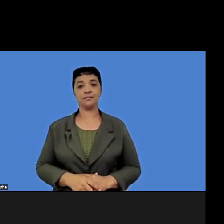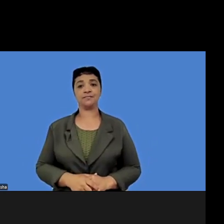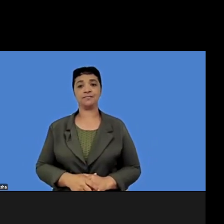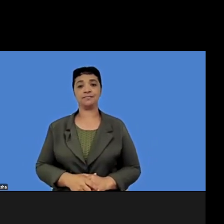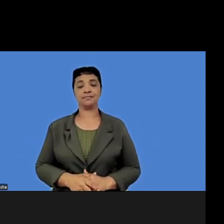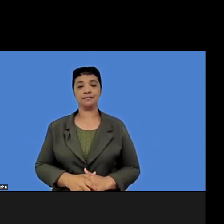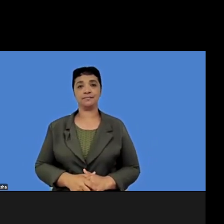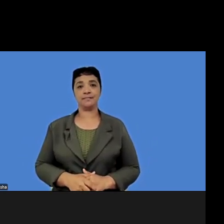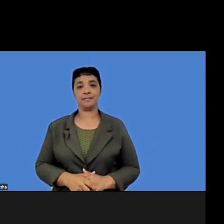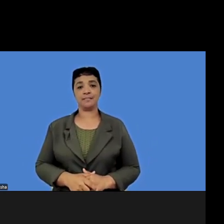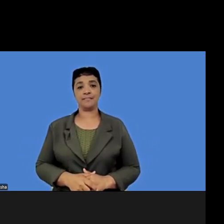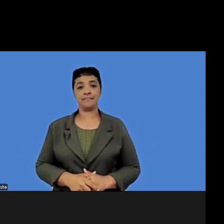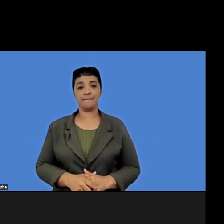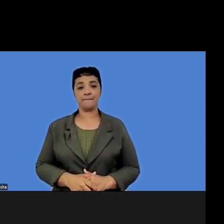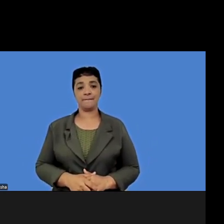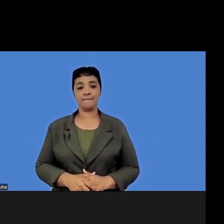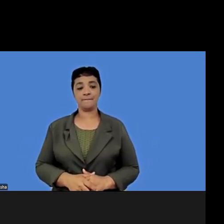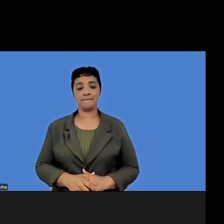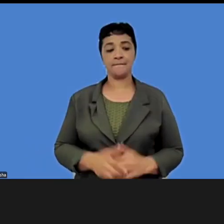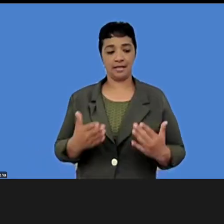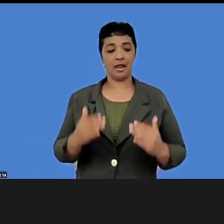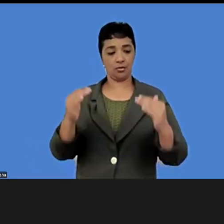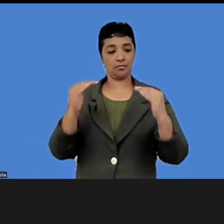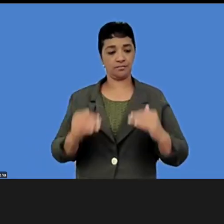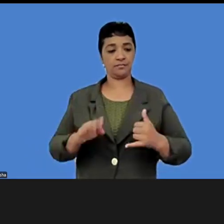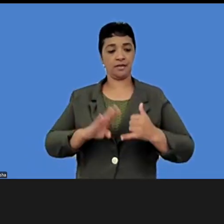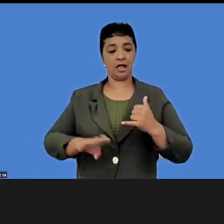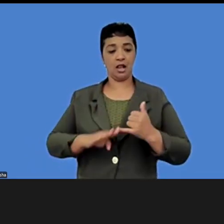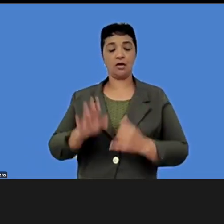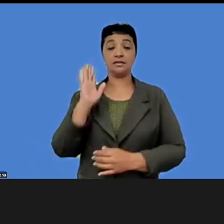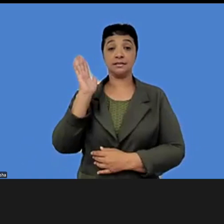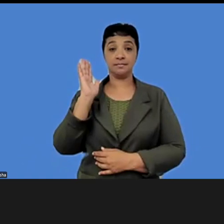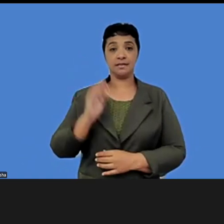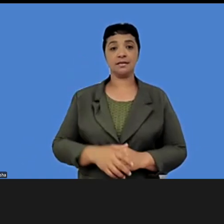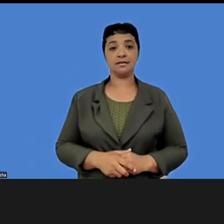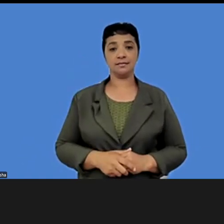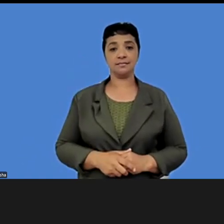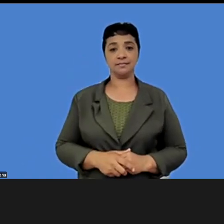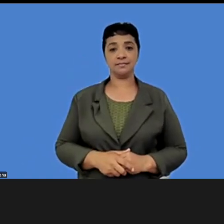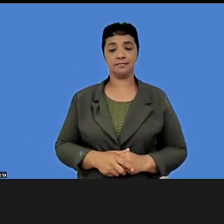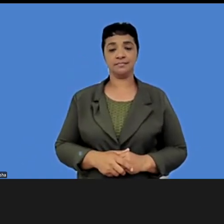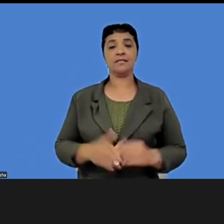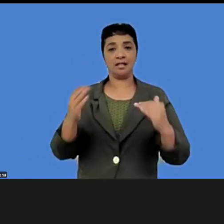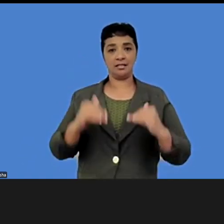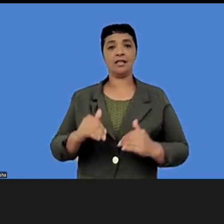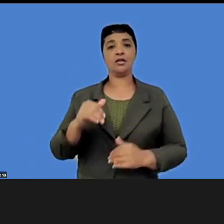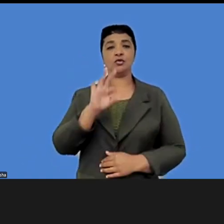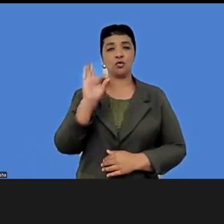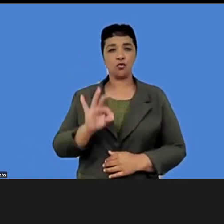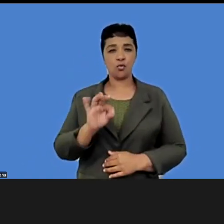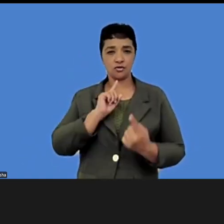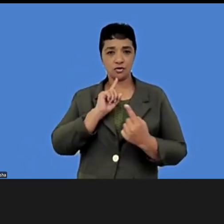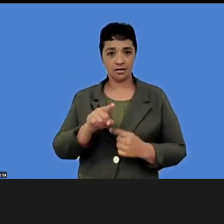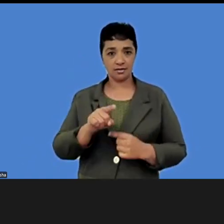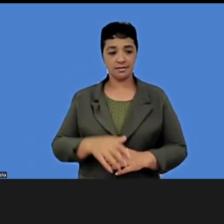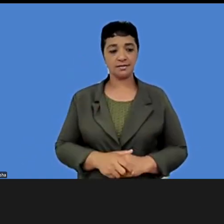And I will now introduce our last speaker for today before we proceed to the Q&A.